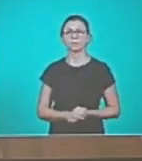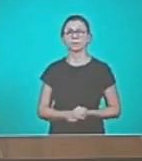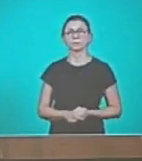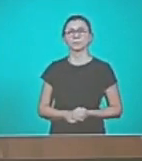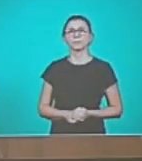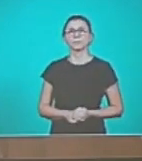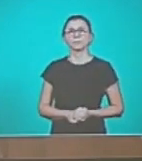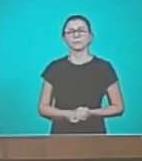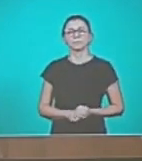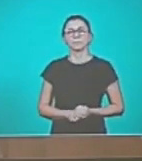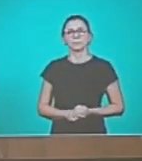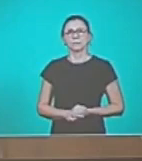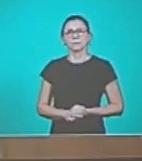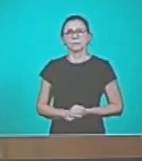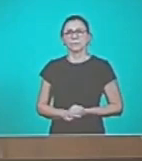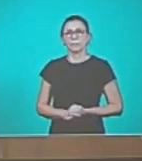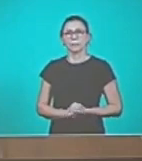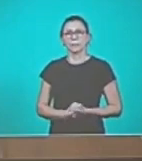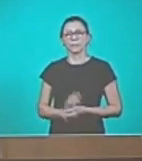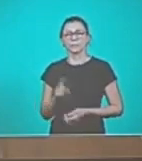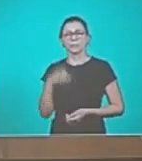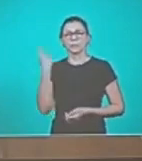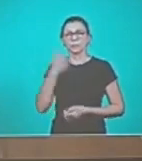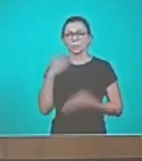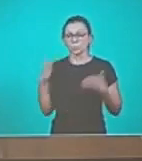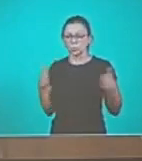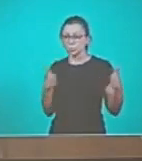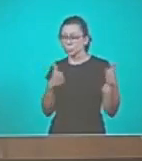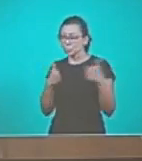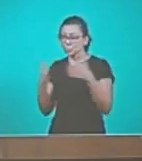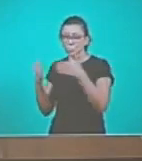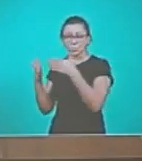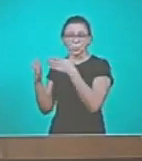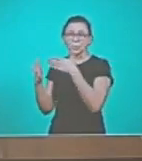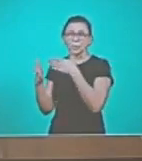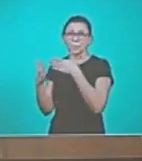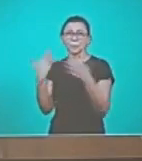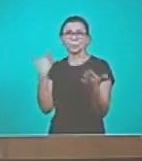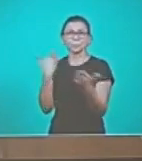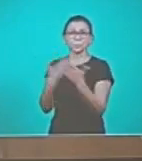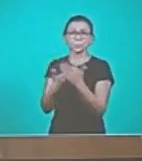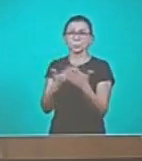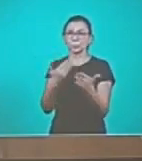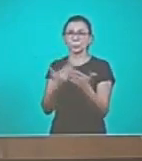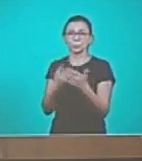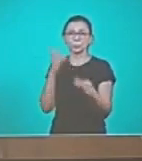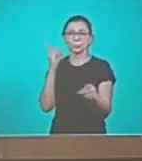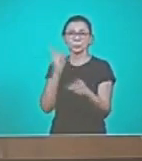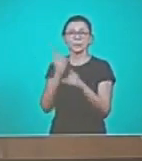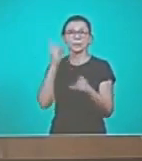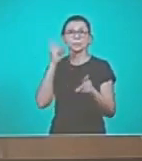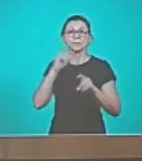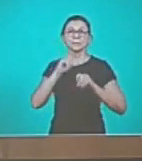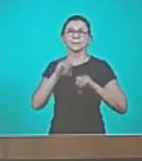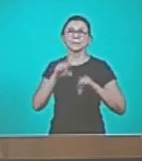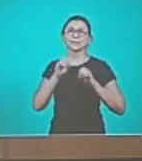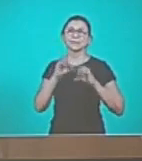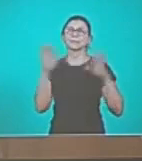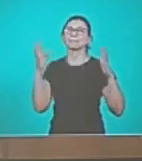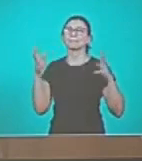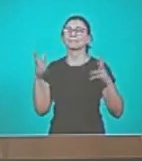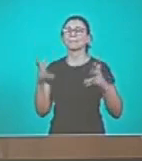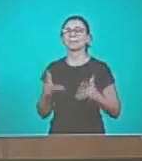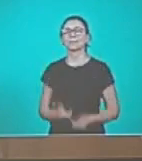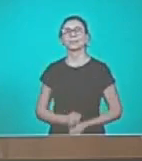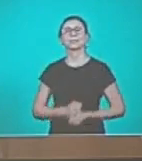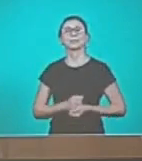Our walk has to be like this. This wonderful teaching from the Word. The more we study, the more we learn from the teachings.